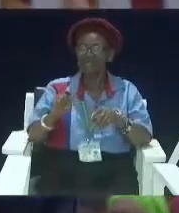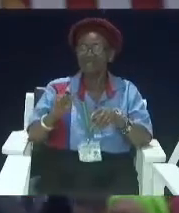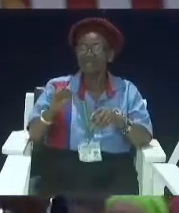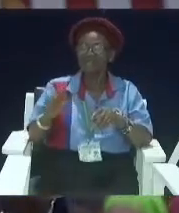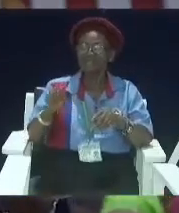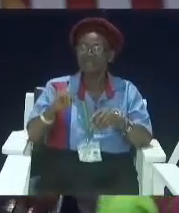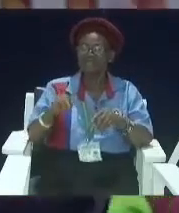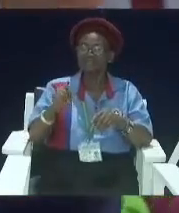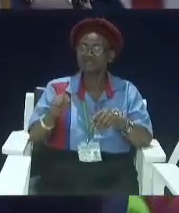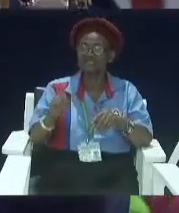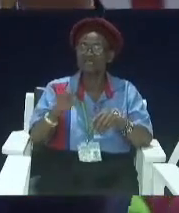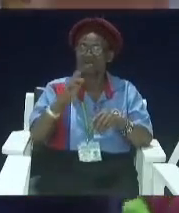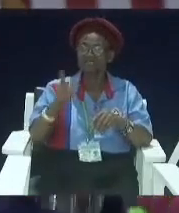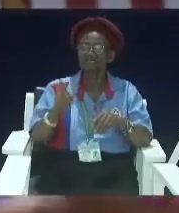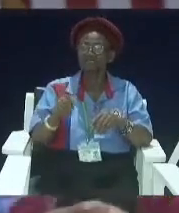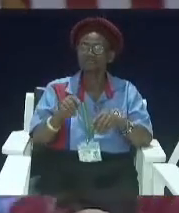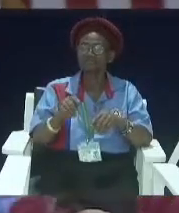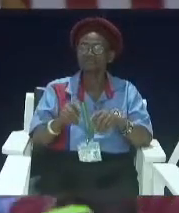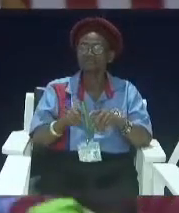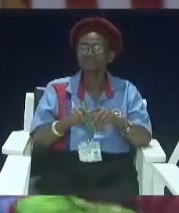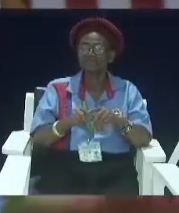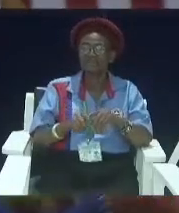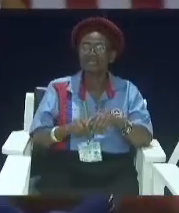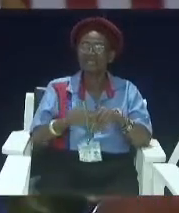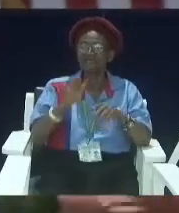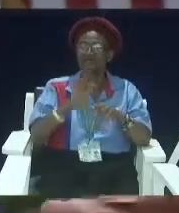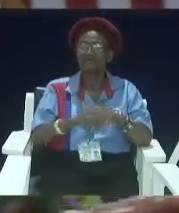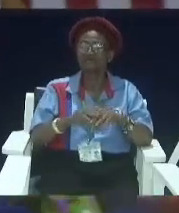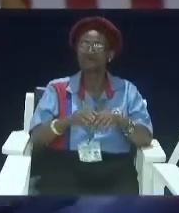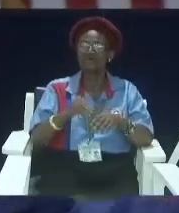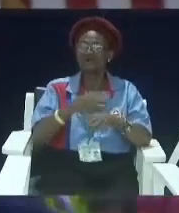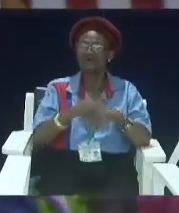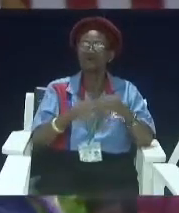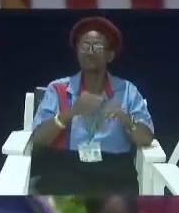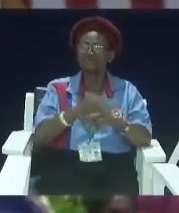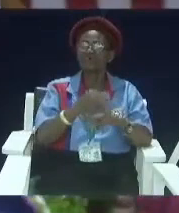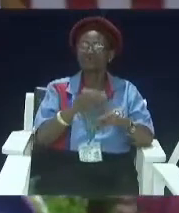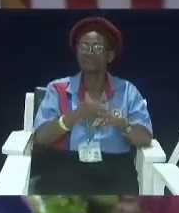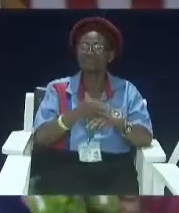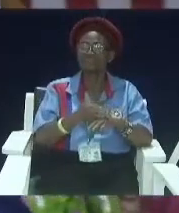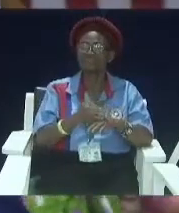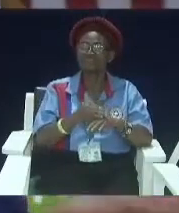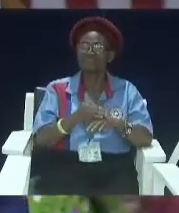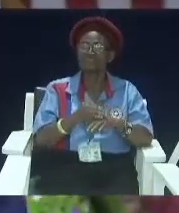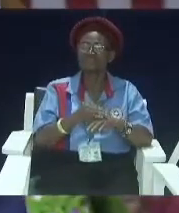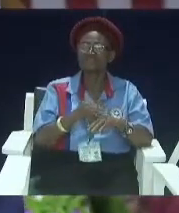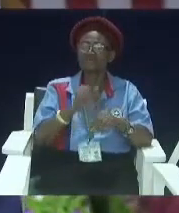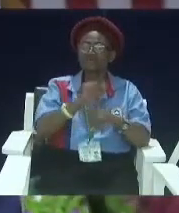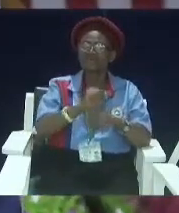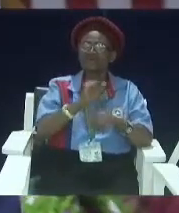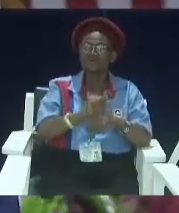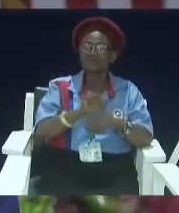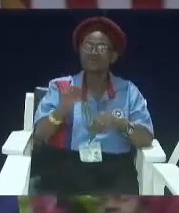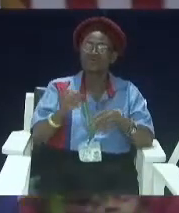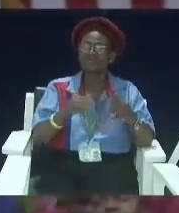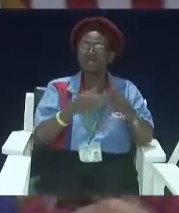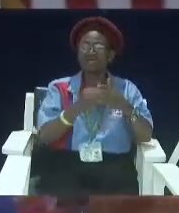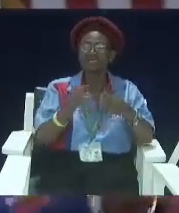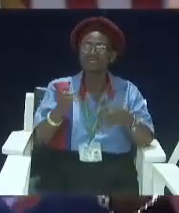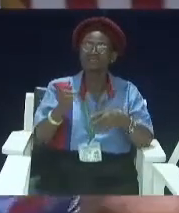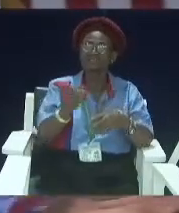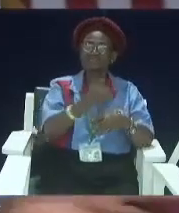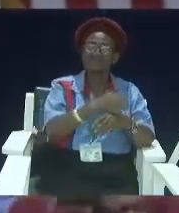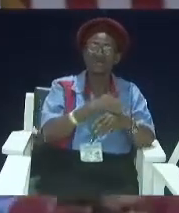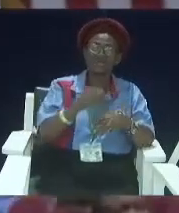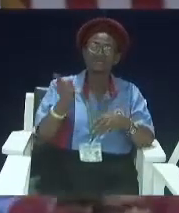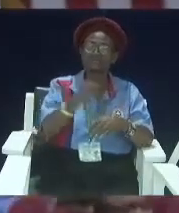all forces in heaven, on earth, everywhere, working against you. And